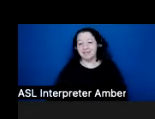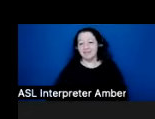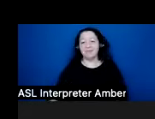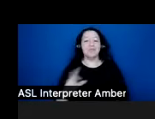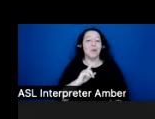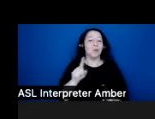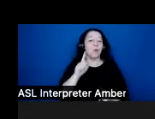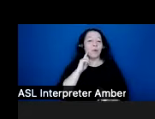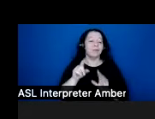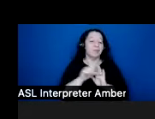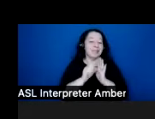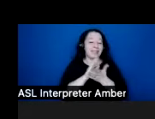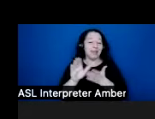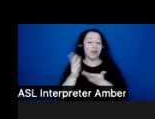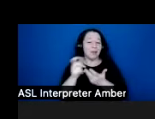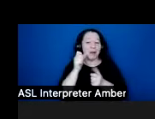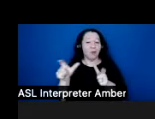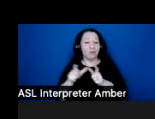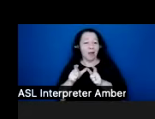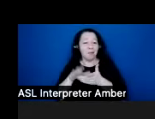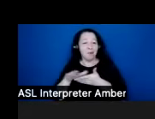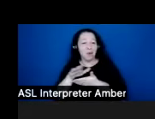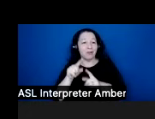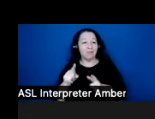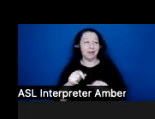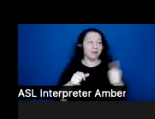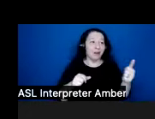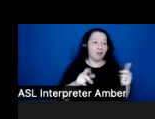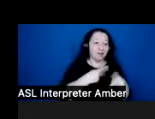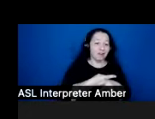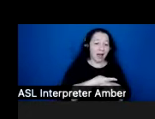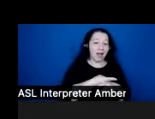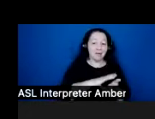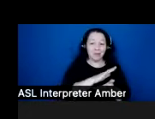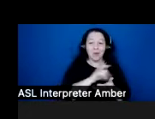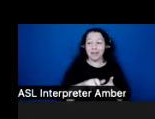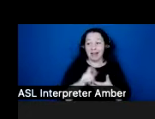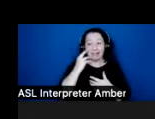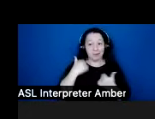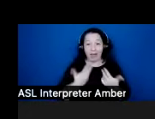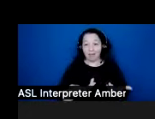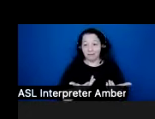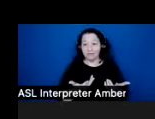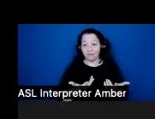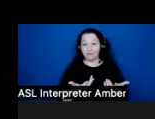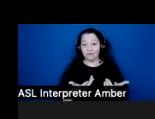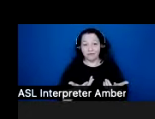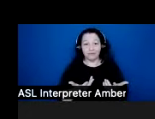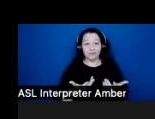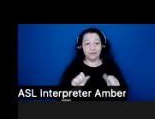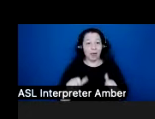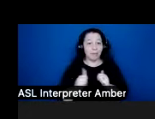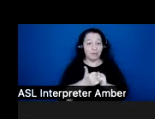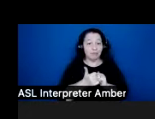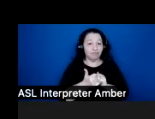that's maybe not a tribal college, if you're going somewhere else, like that's an experience that we have, right? And it can be challenging. I've had